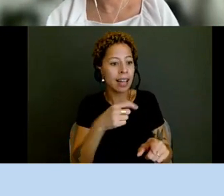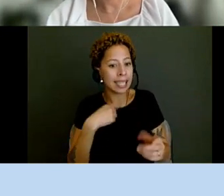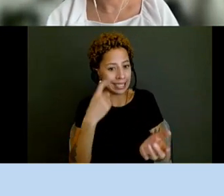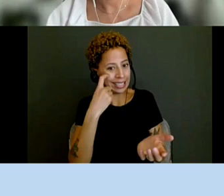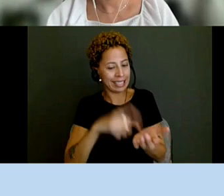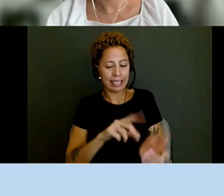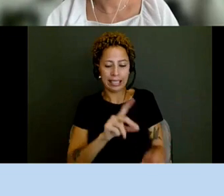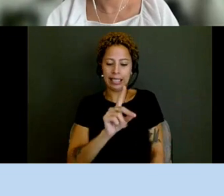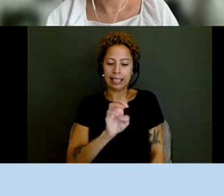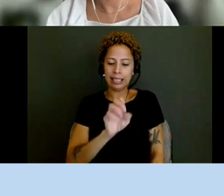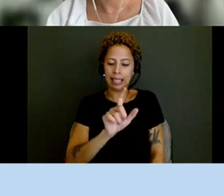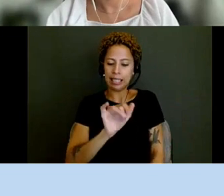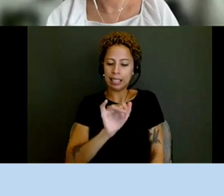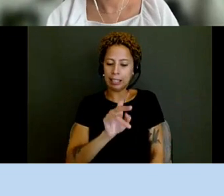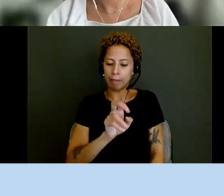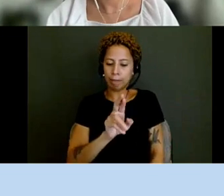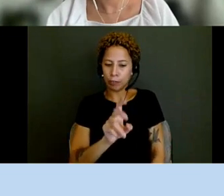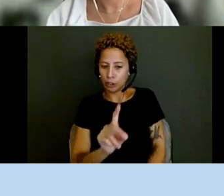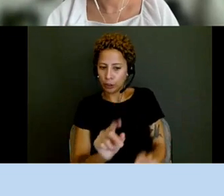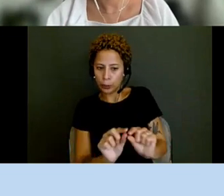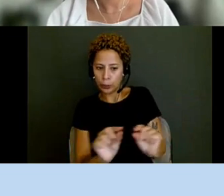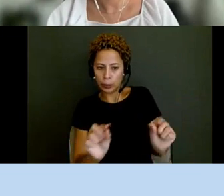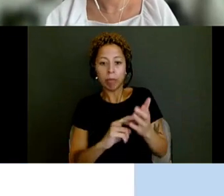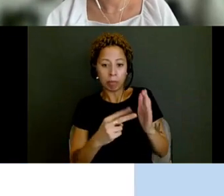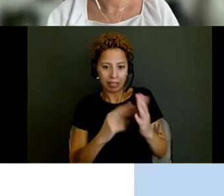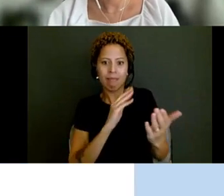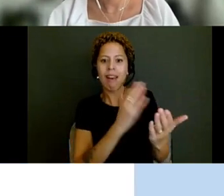nice. Next slide, please.